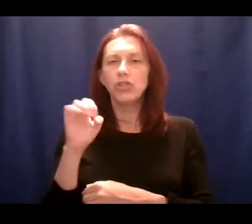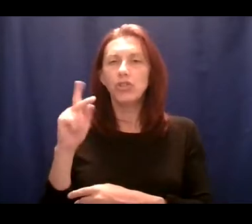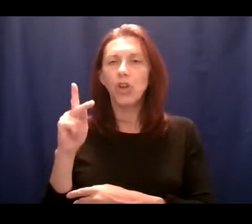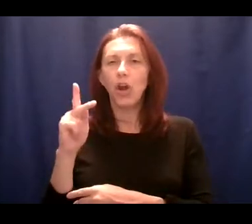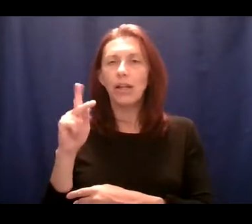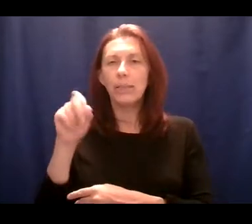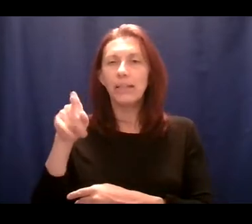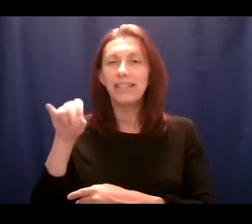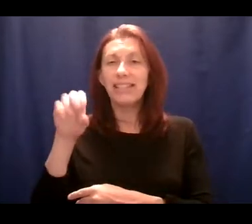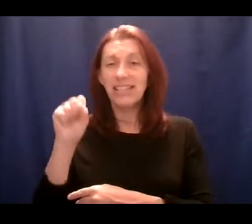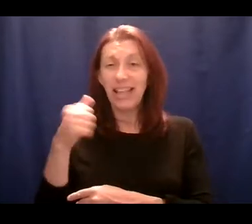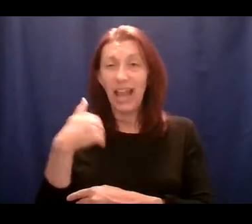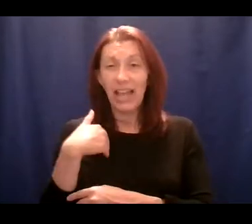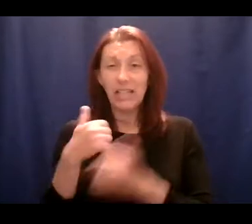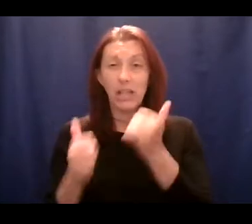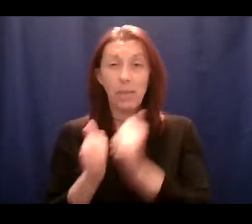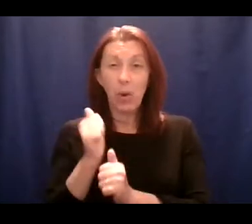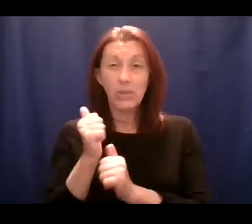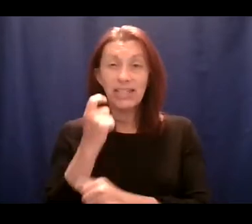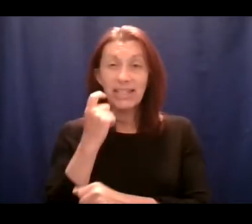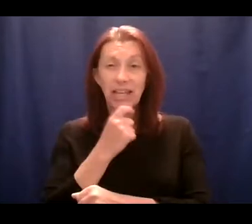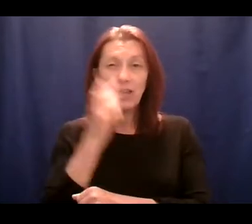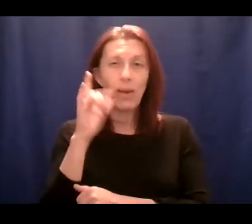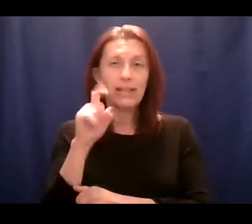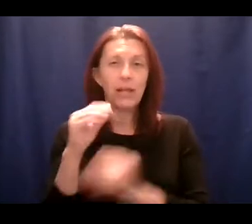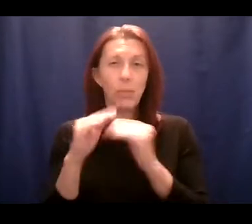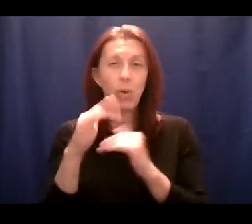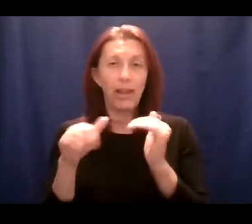others? So this is the bull shark. The bull shark,